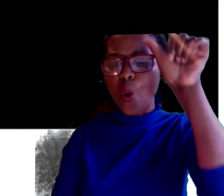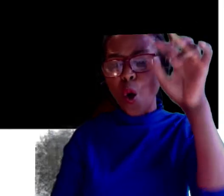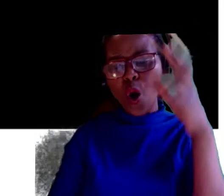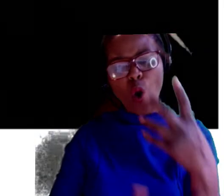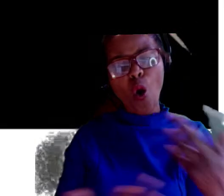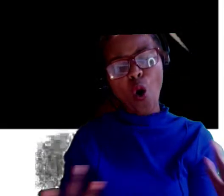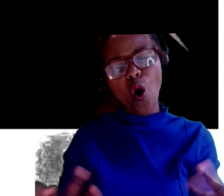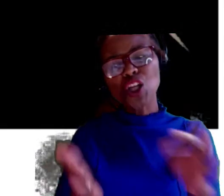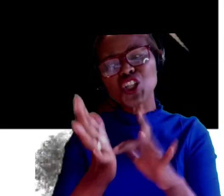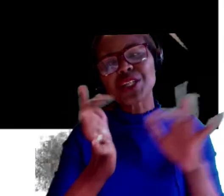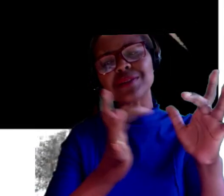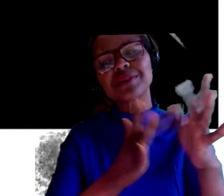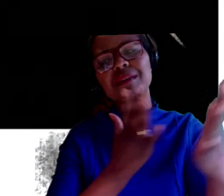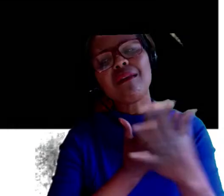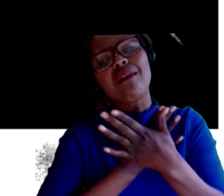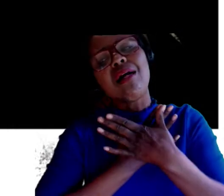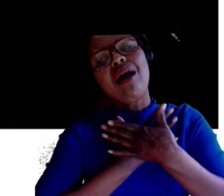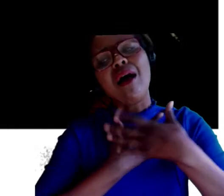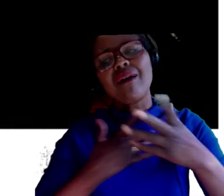me so.